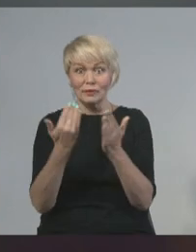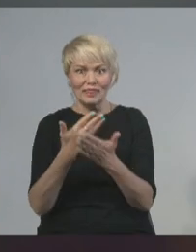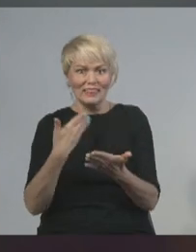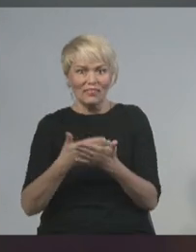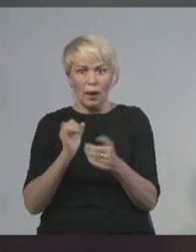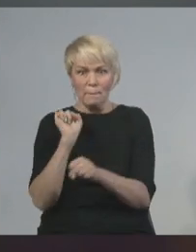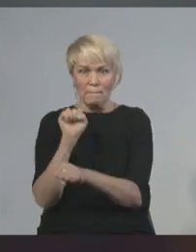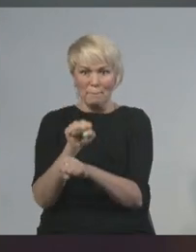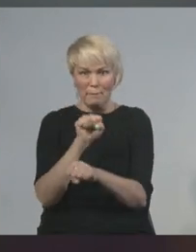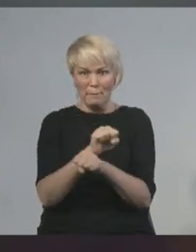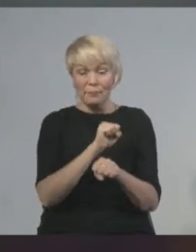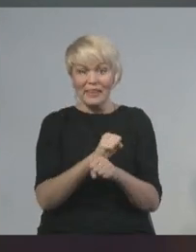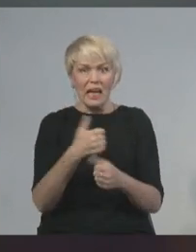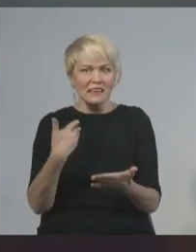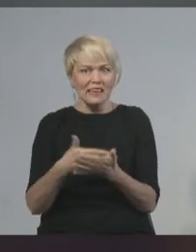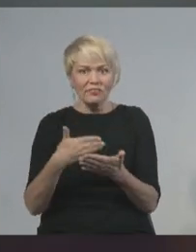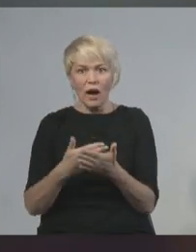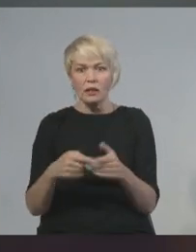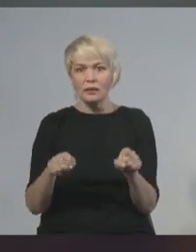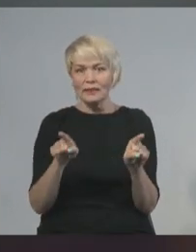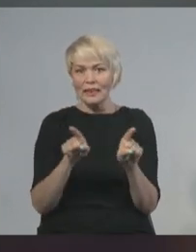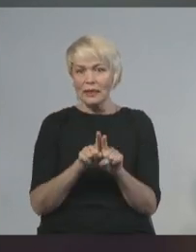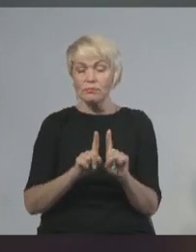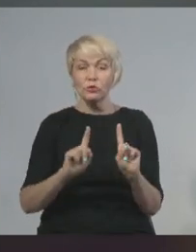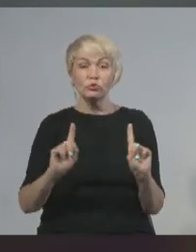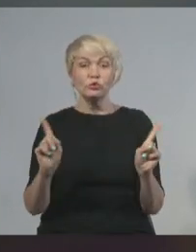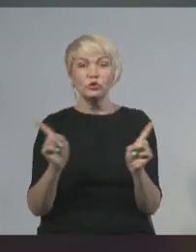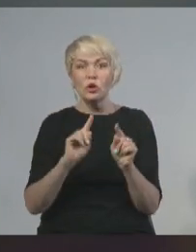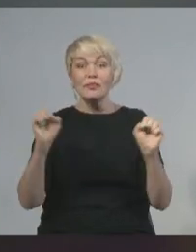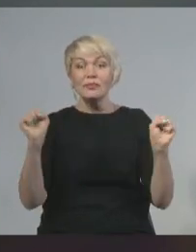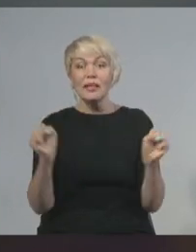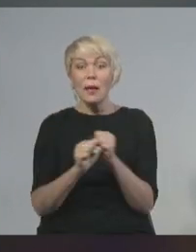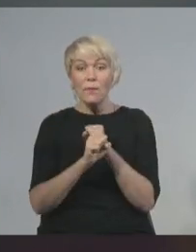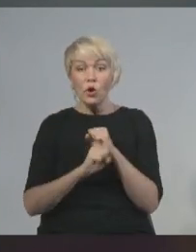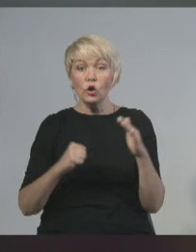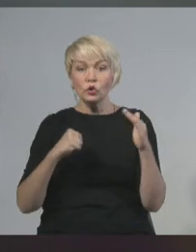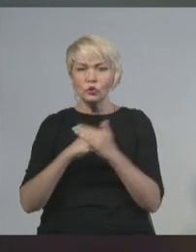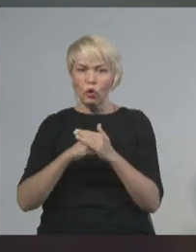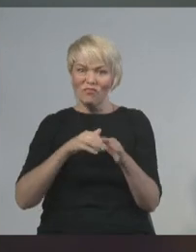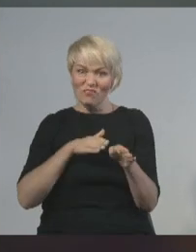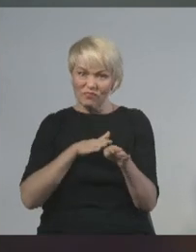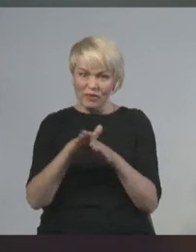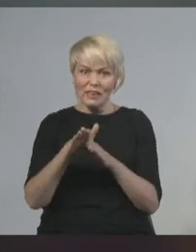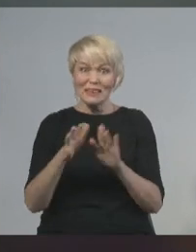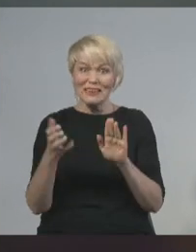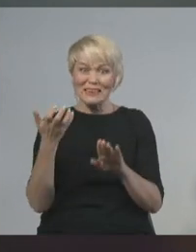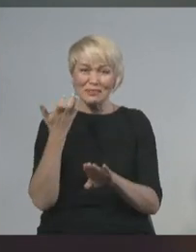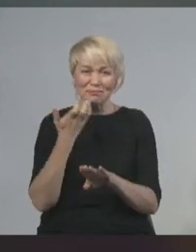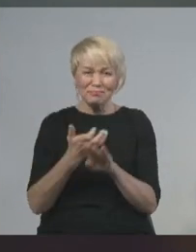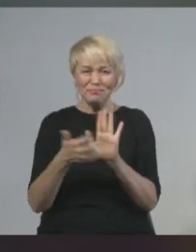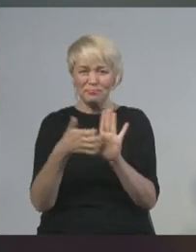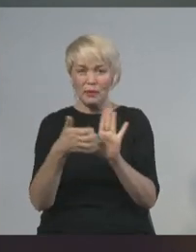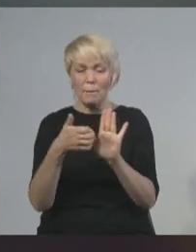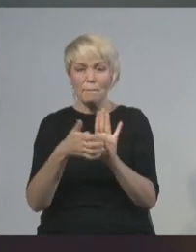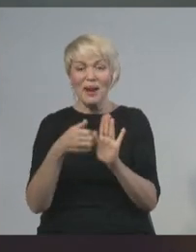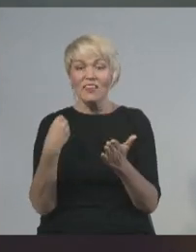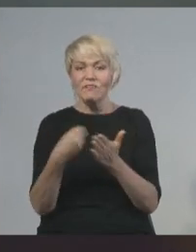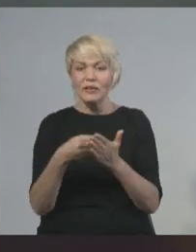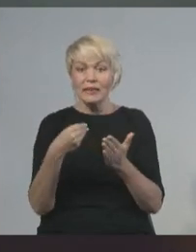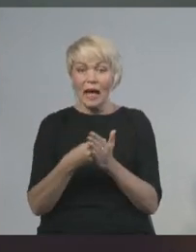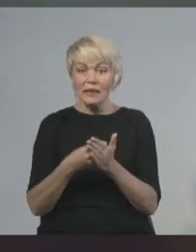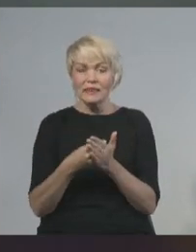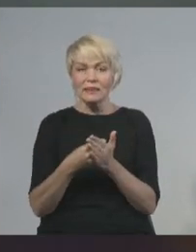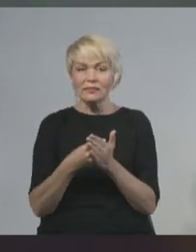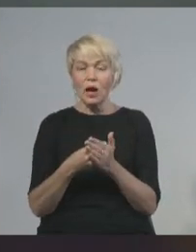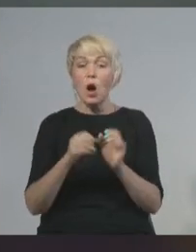seemed frozen which seemed to be impossible to implement because of the lack of